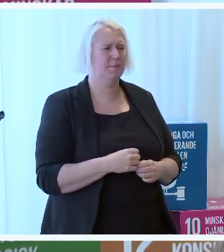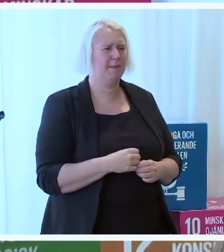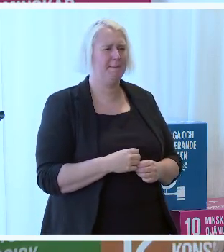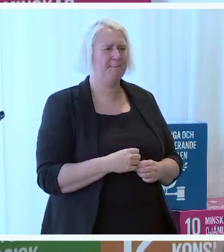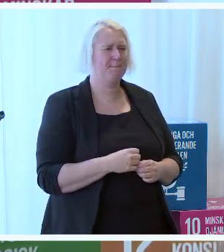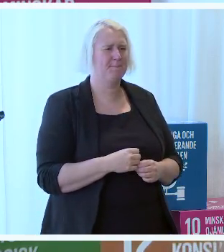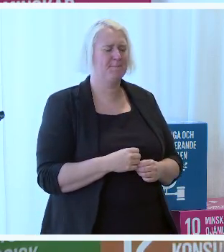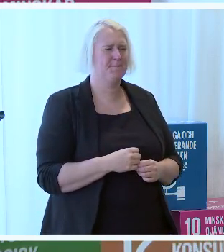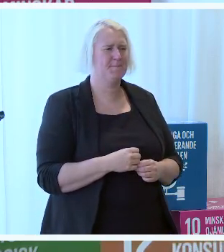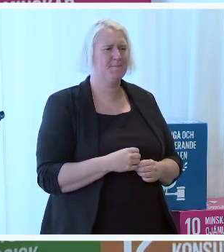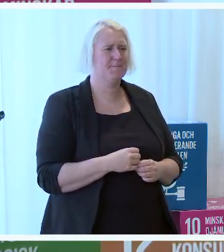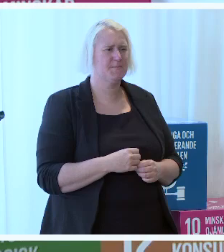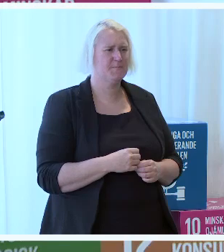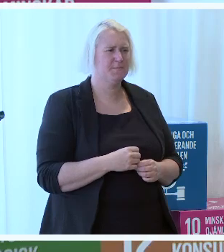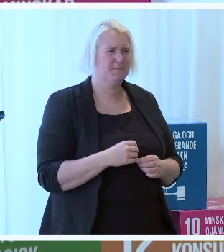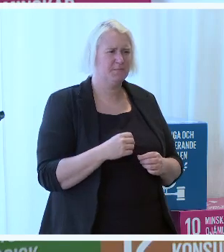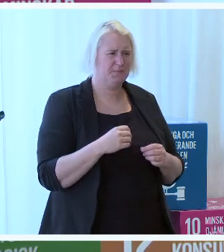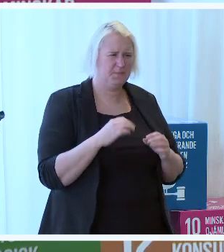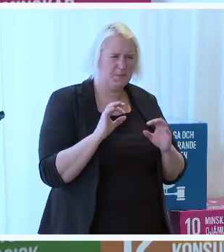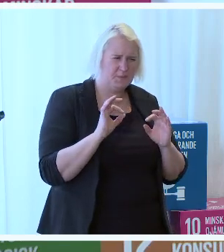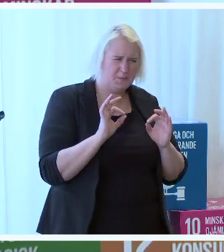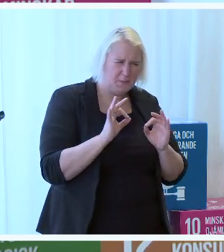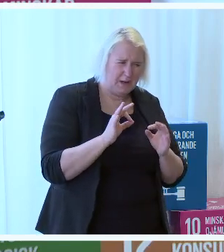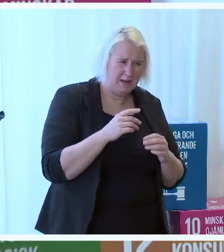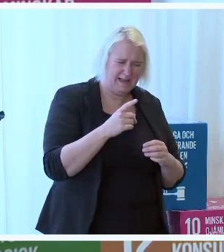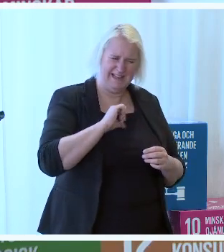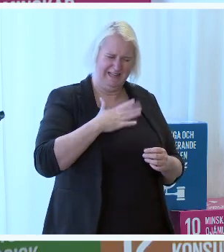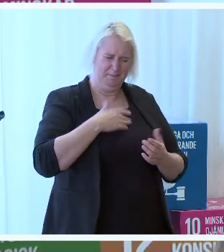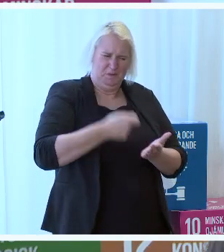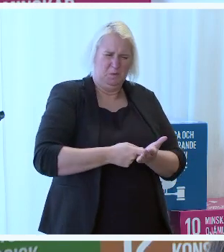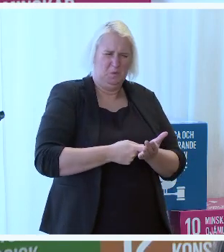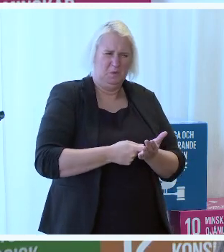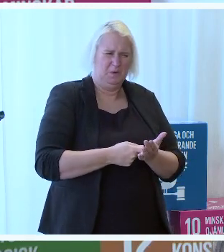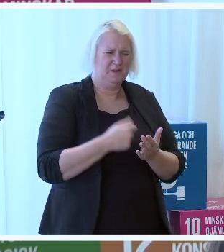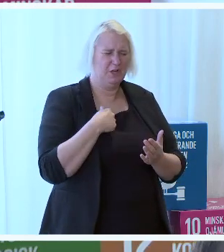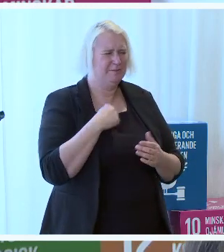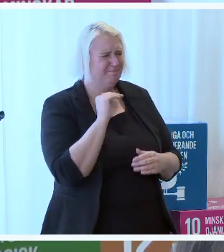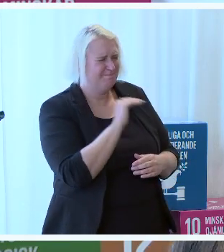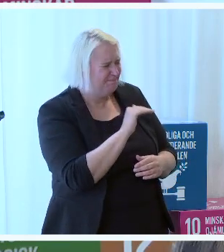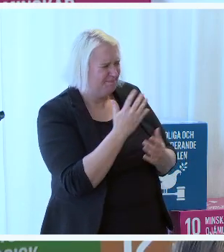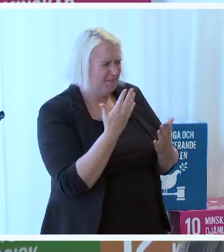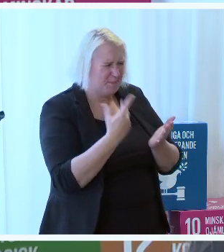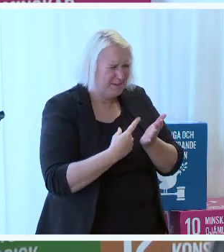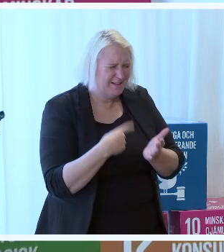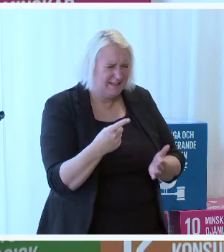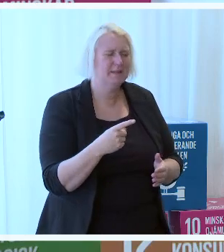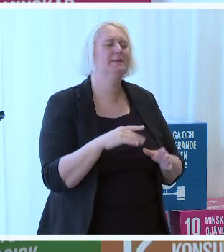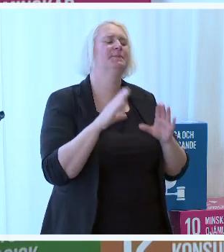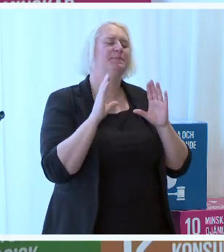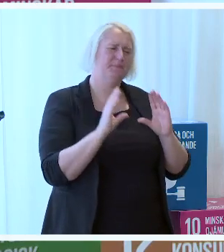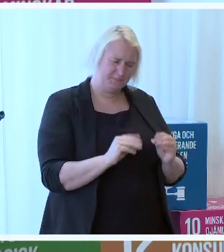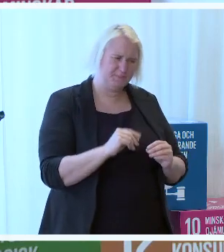the CBOs that we created, that she was making a decision. And I asked a follow-up question whereby she answered that